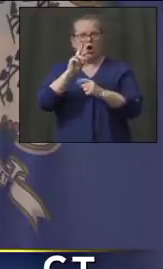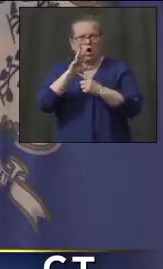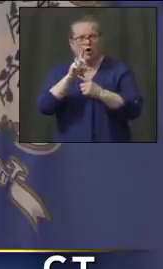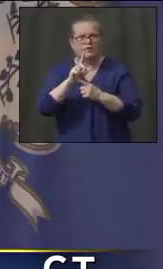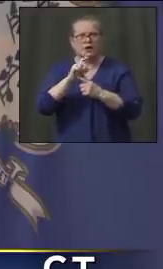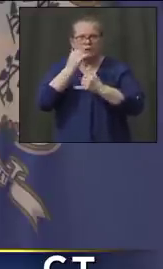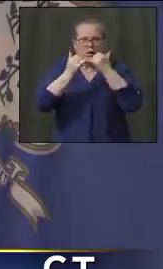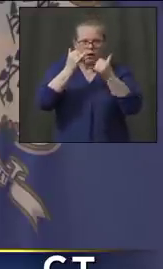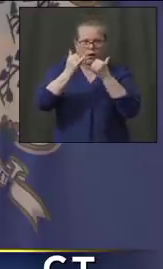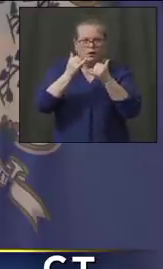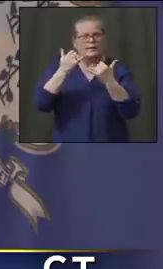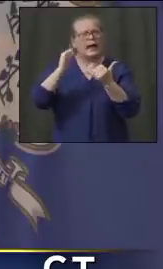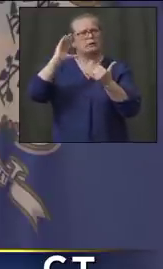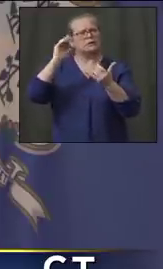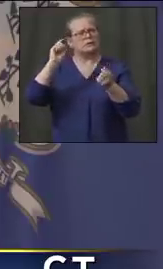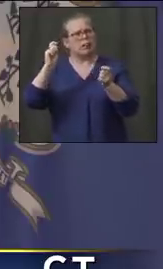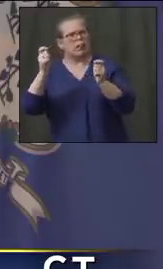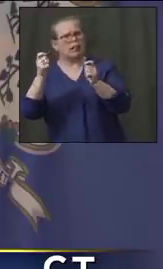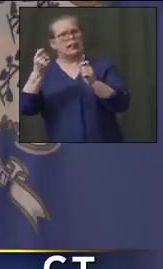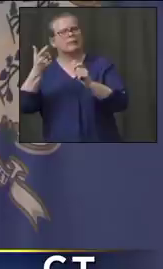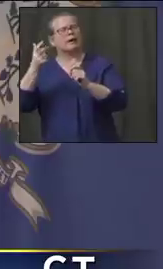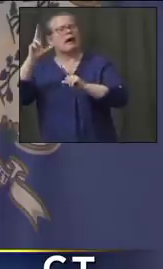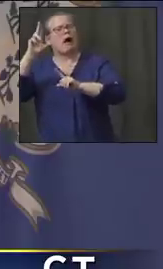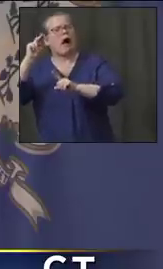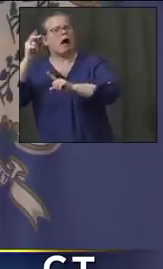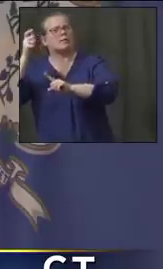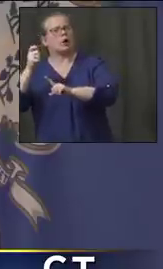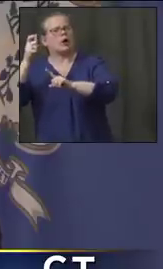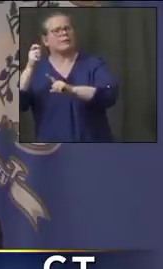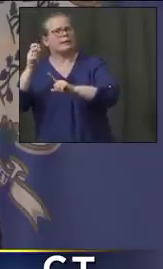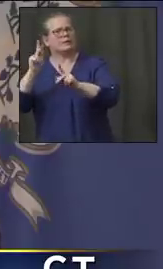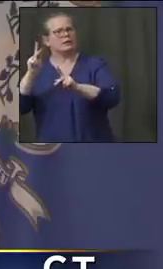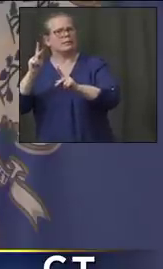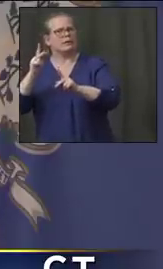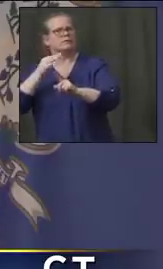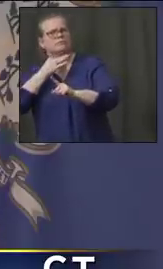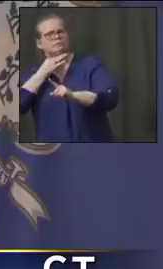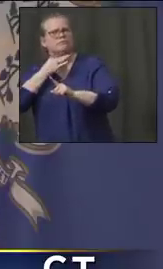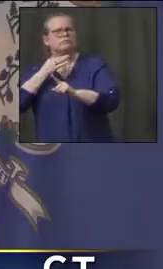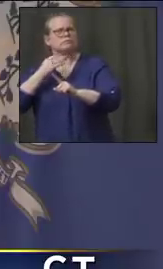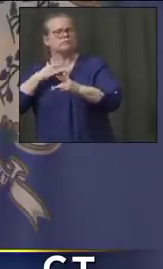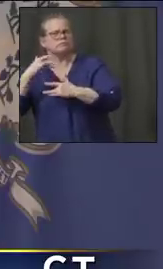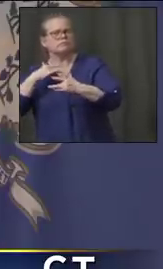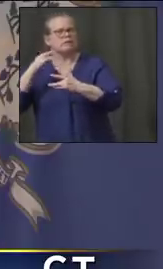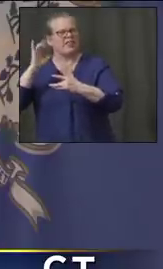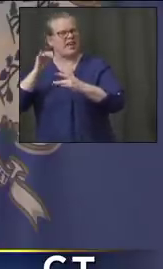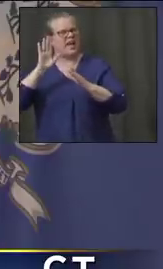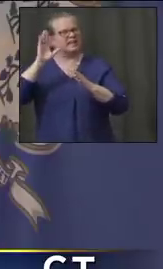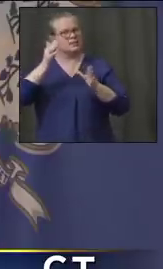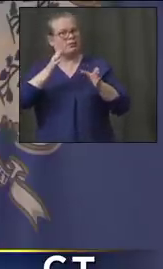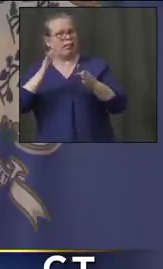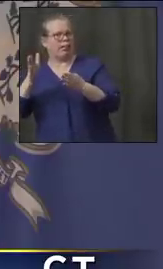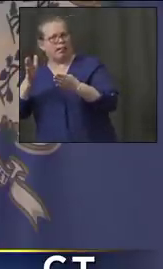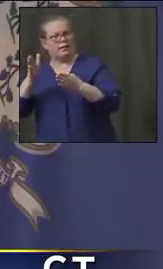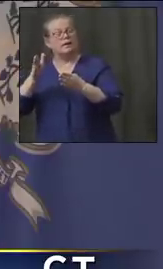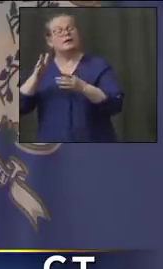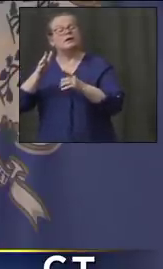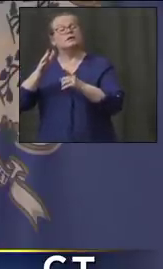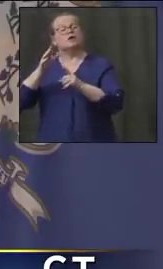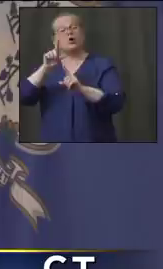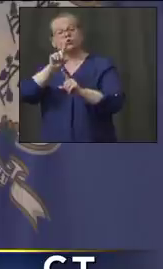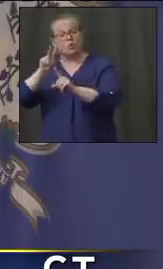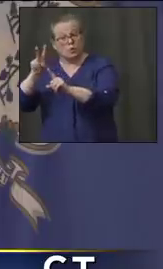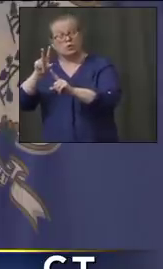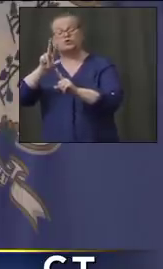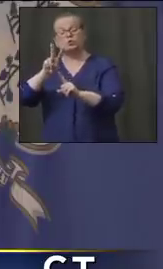more attuned to what 211's been in the past, and they can reroute those calls where they're appropriate. A lot of those calls are